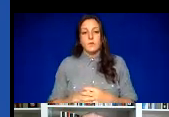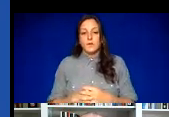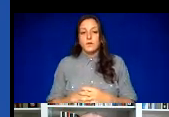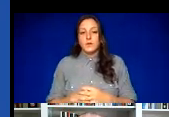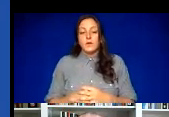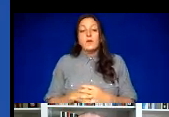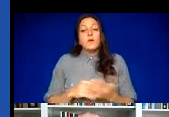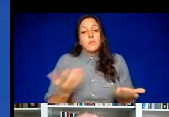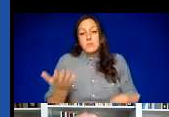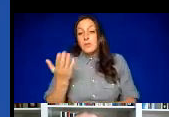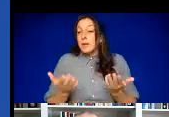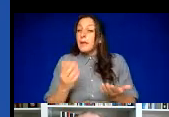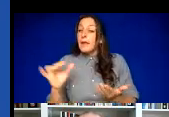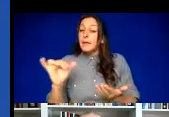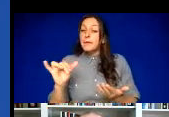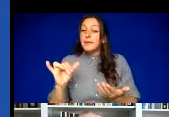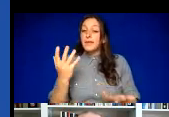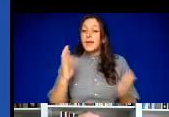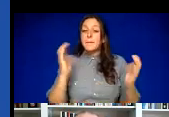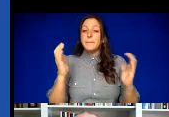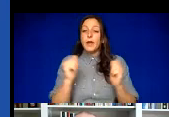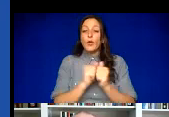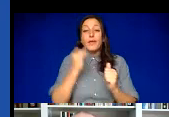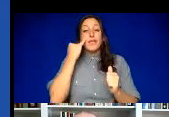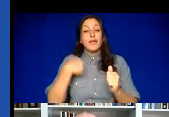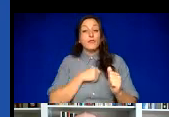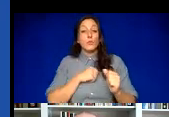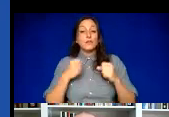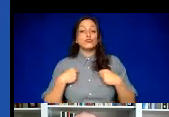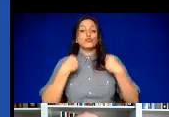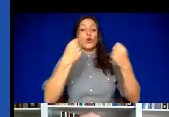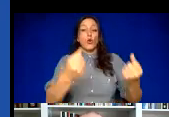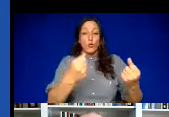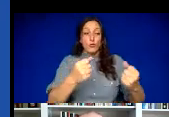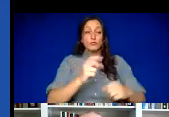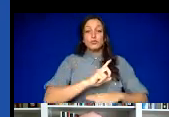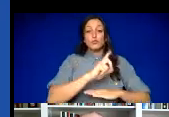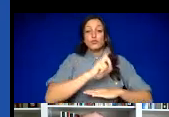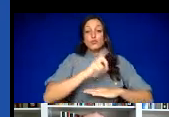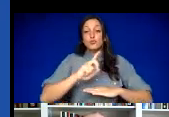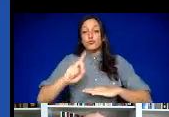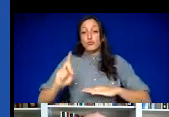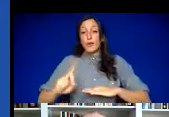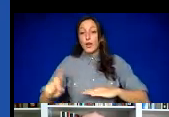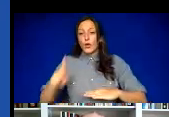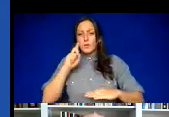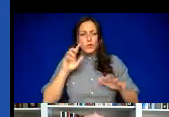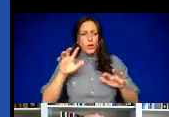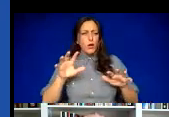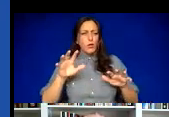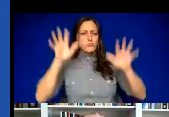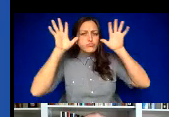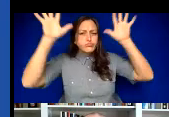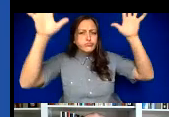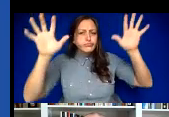an experience we could have if we drove from here to Durango and saw a number of herds of elk and thought, I wonder if we have more elk in the